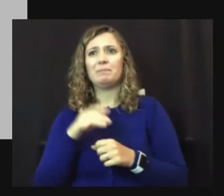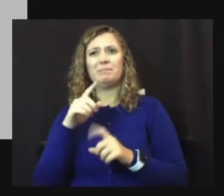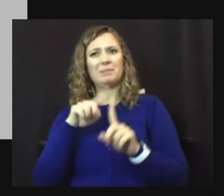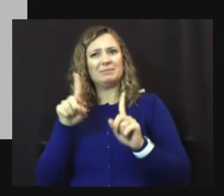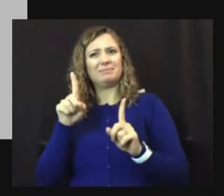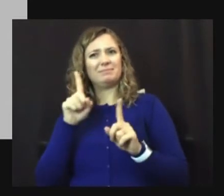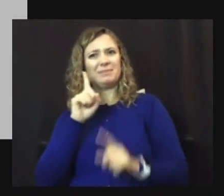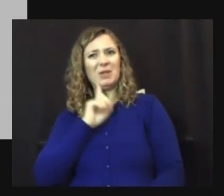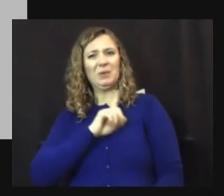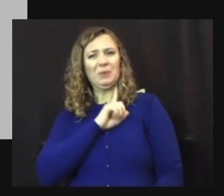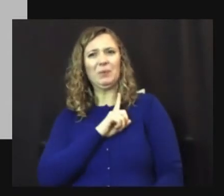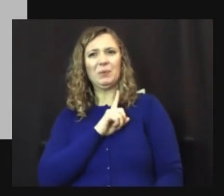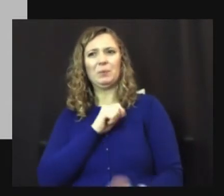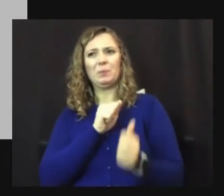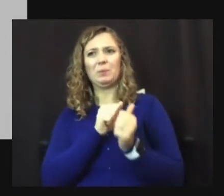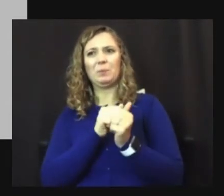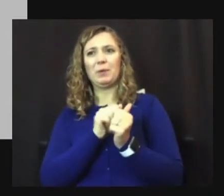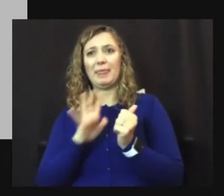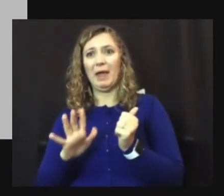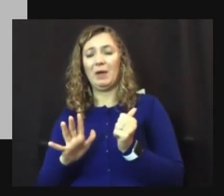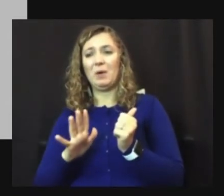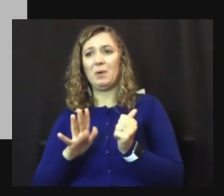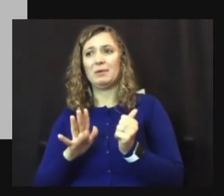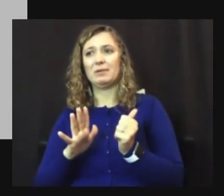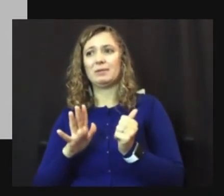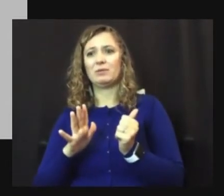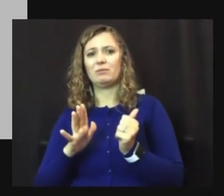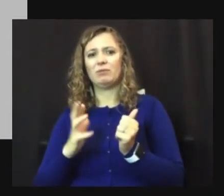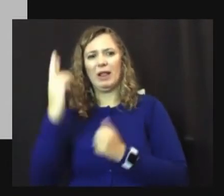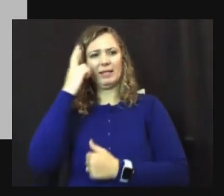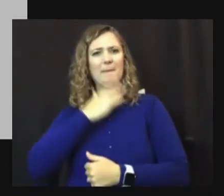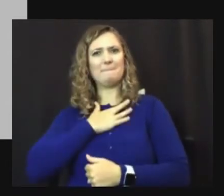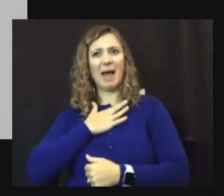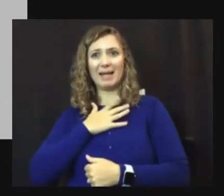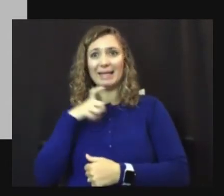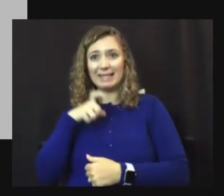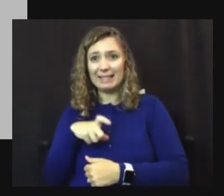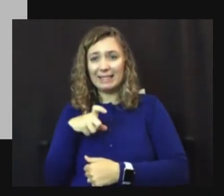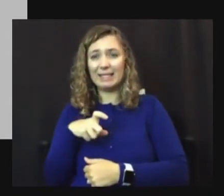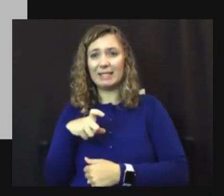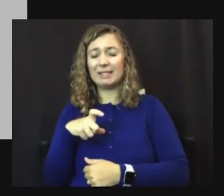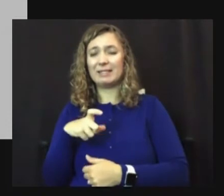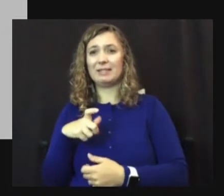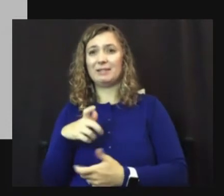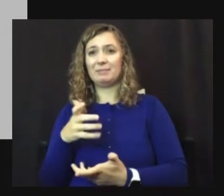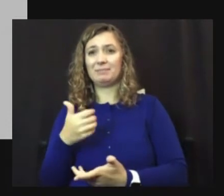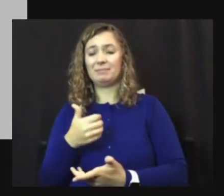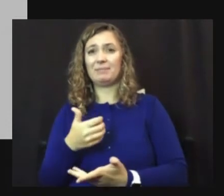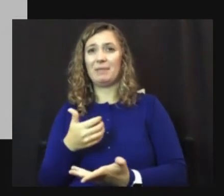what my particular needs are and my particular differences are, I'm